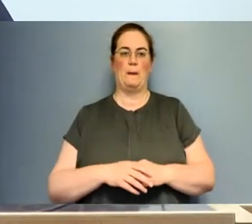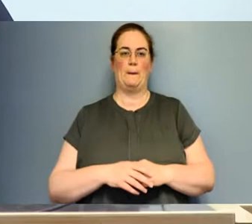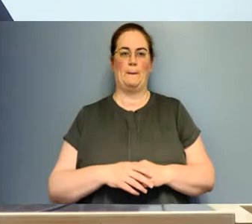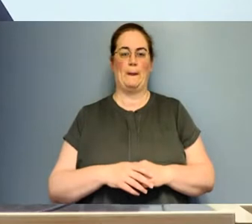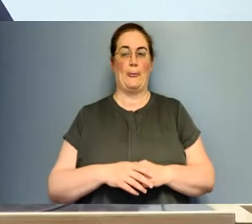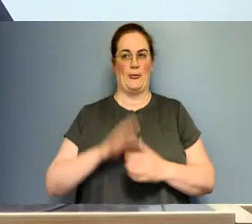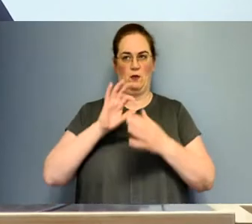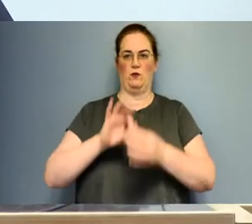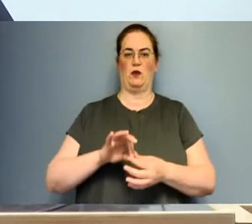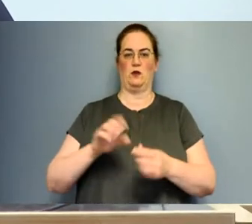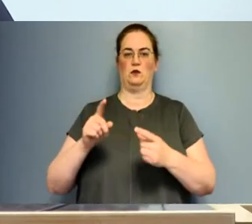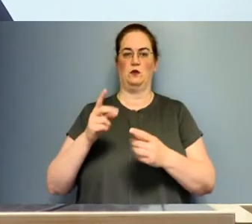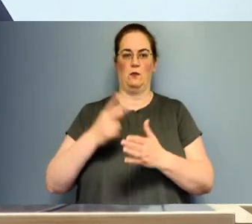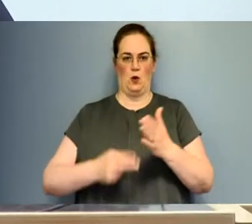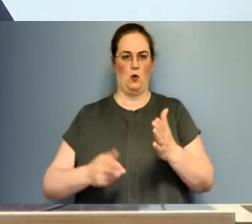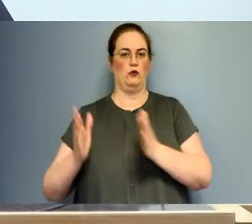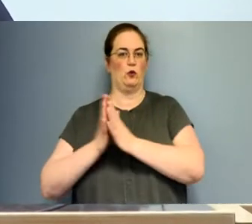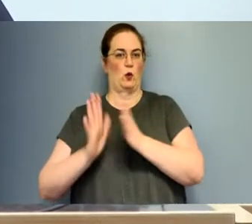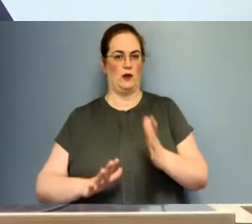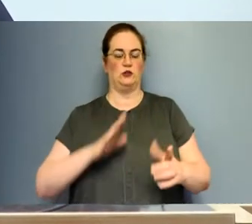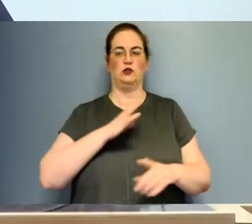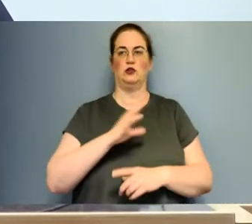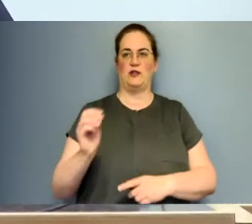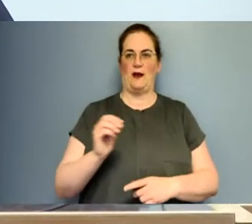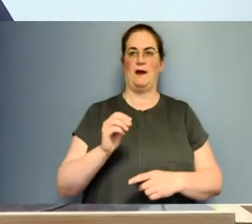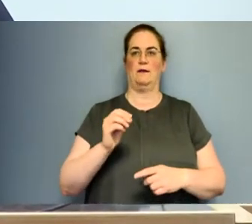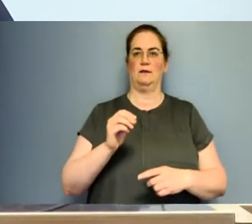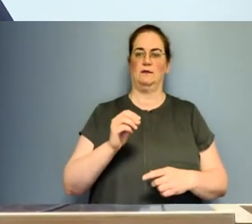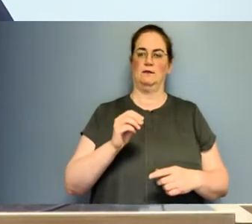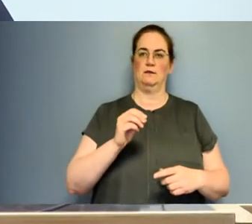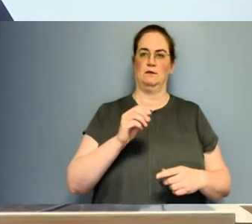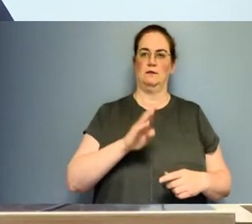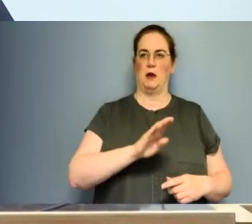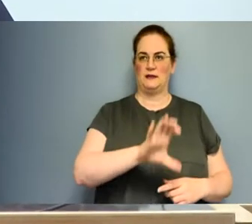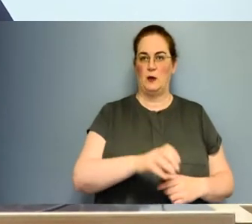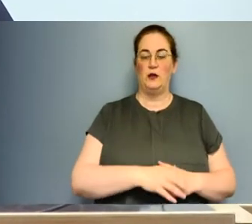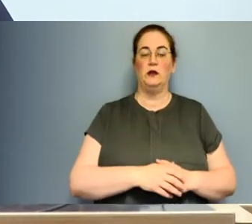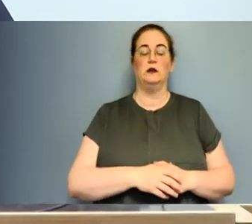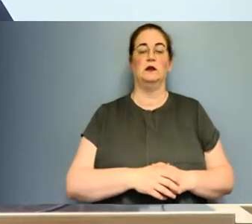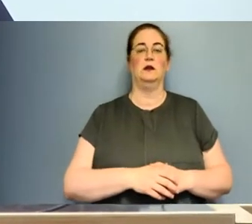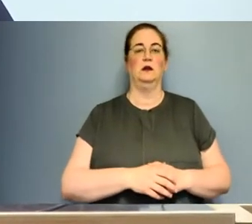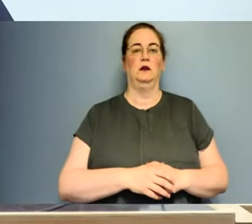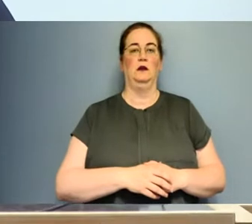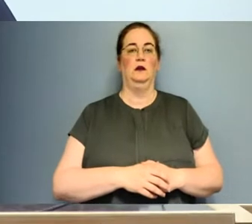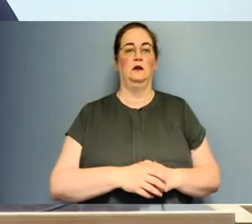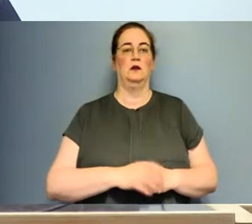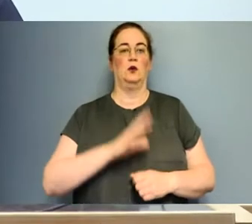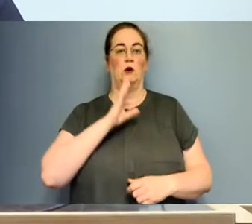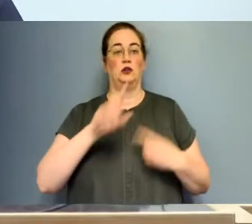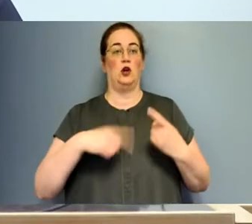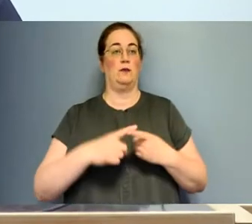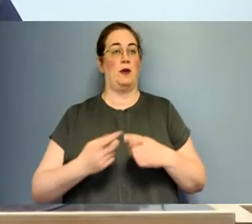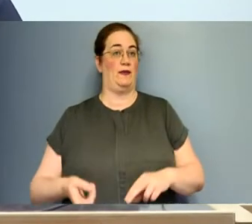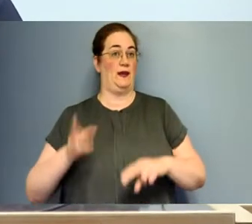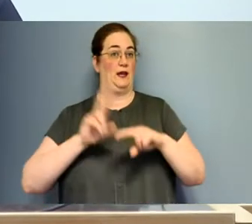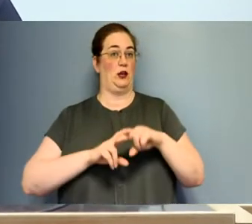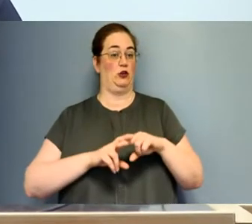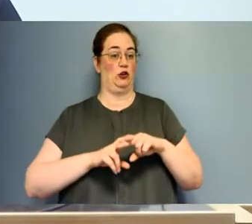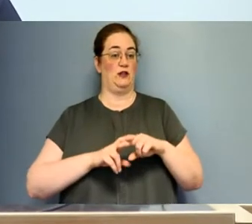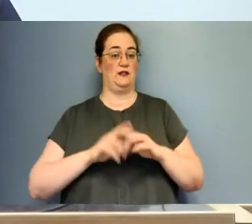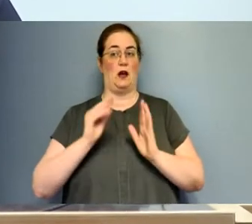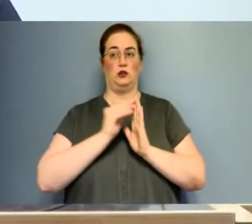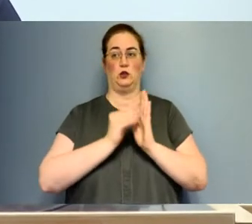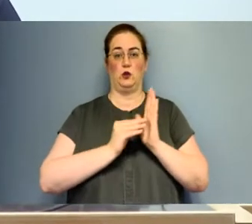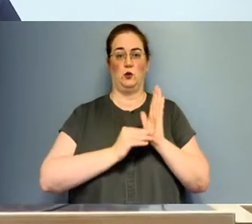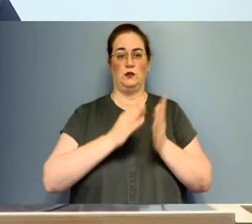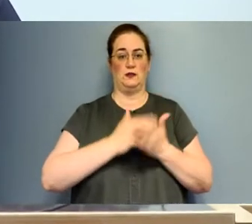with respect to both requesters and with respect to the county. And when we talk about the increase, I took notes